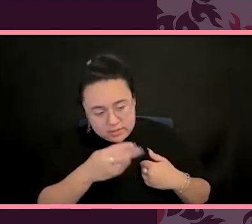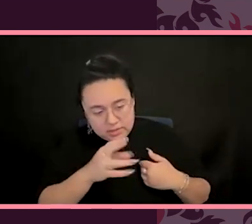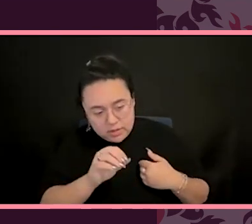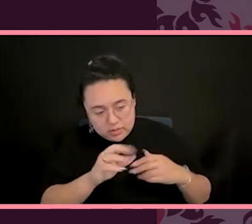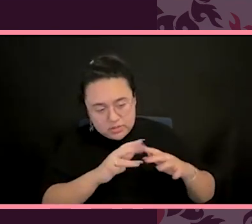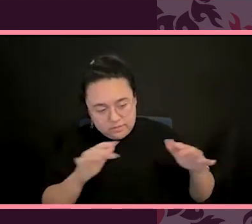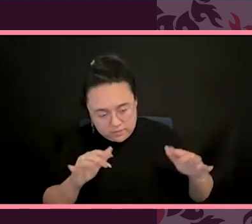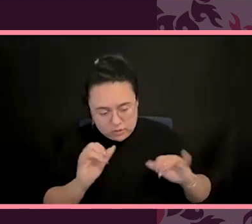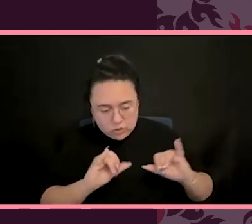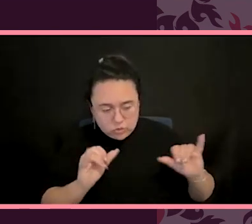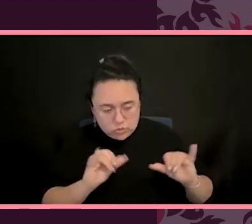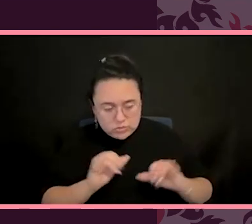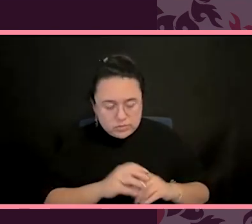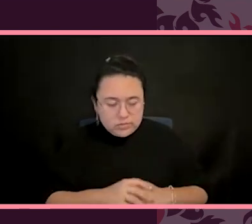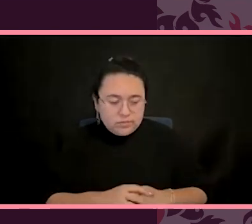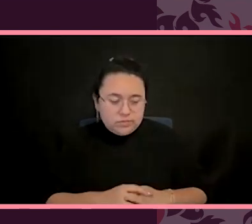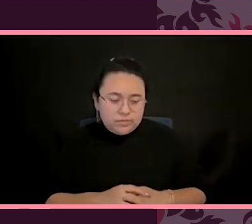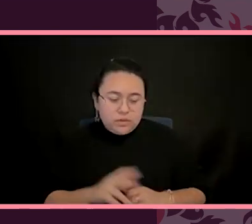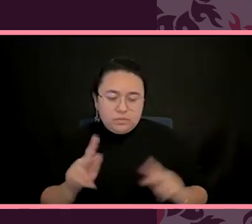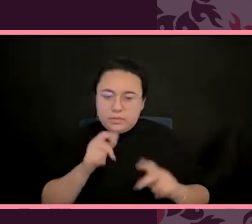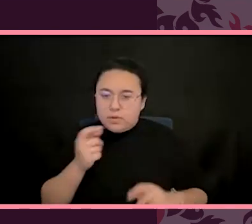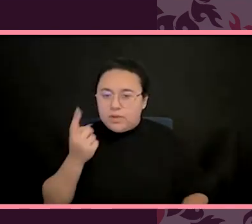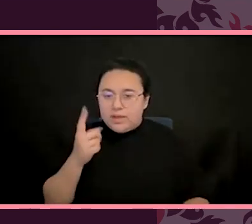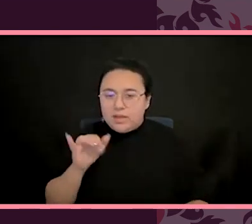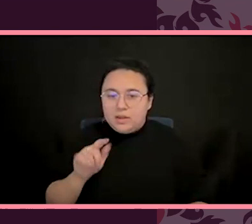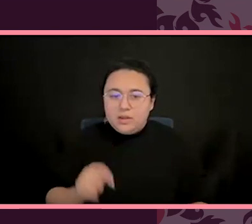neurodiverse because people don't get it.